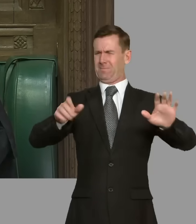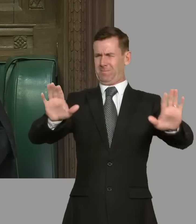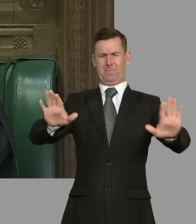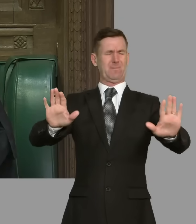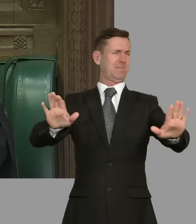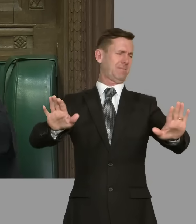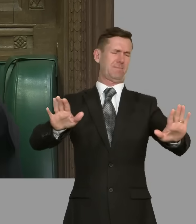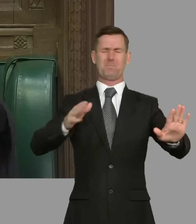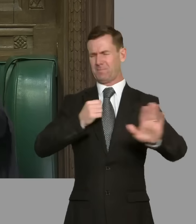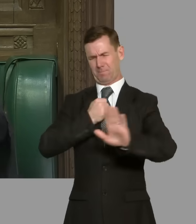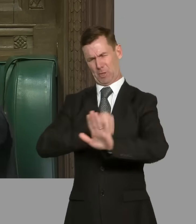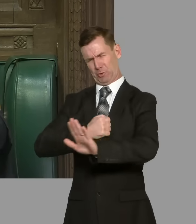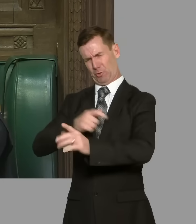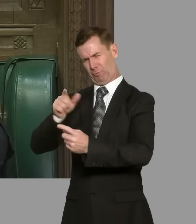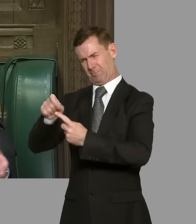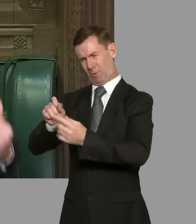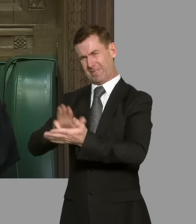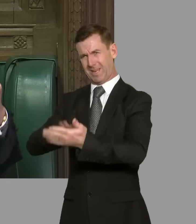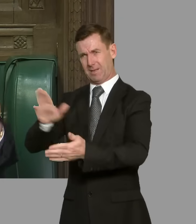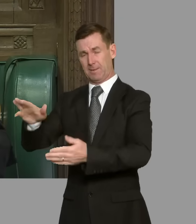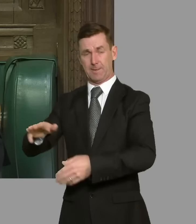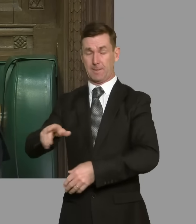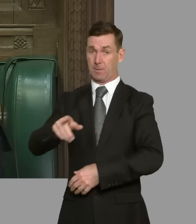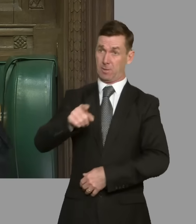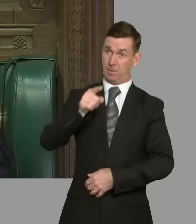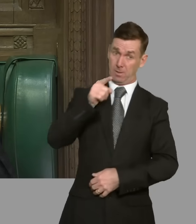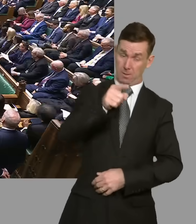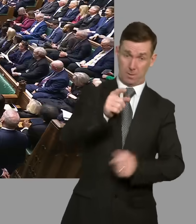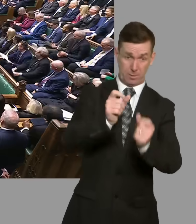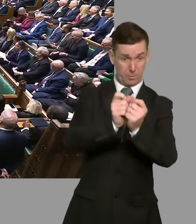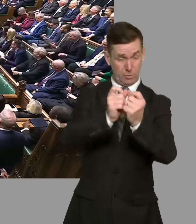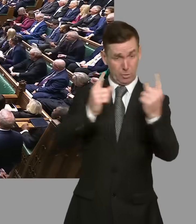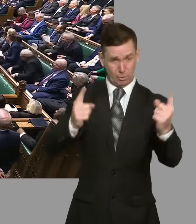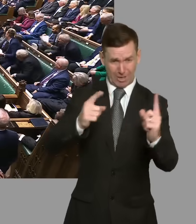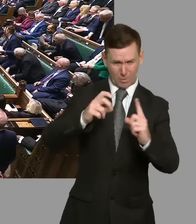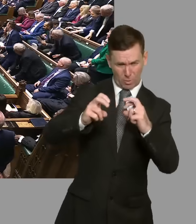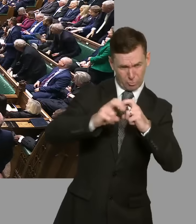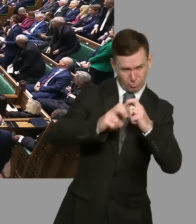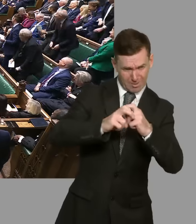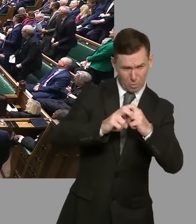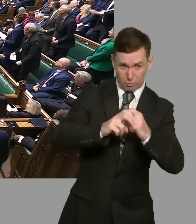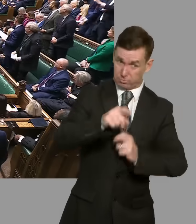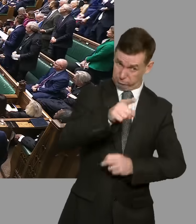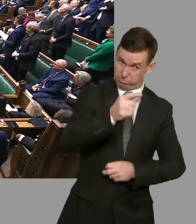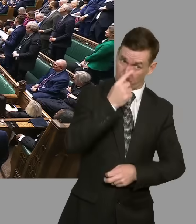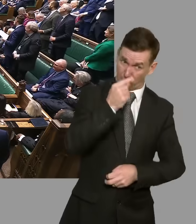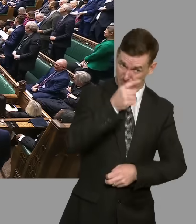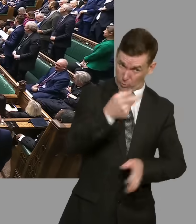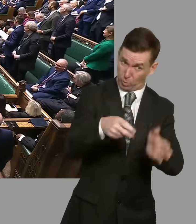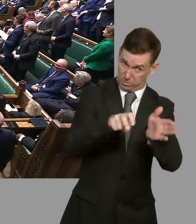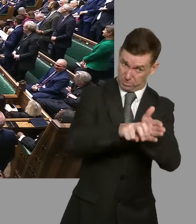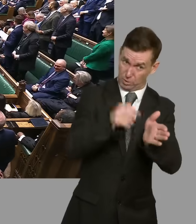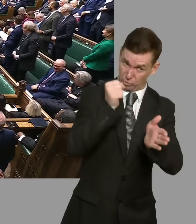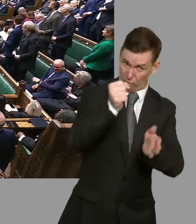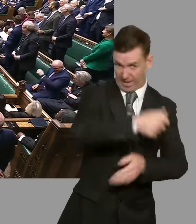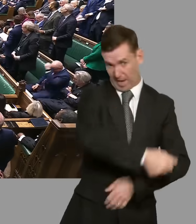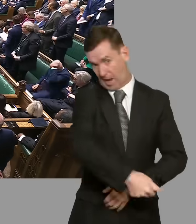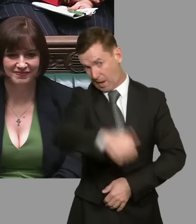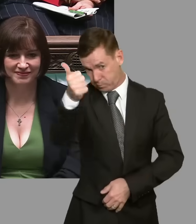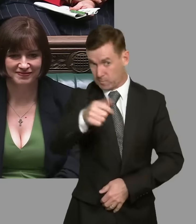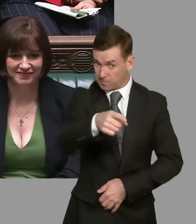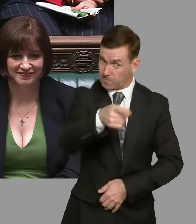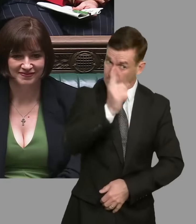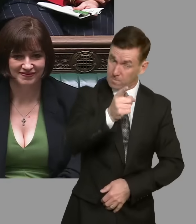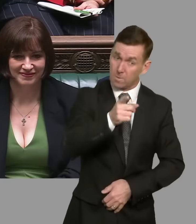Secretary of Transport, you'll begin the express train and it'll be out of here. think he may be making himself the